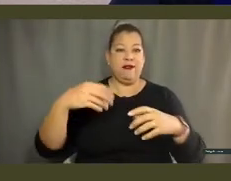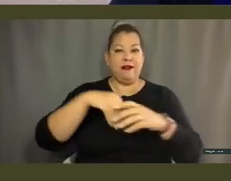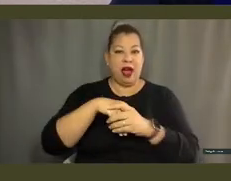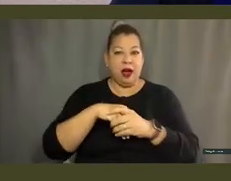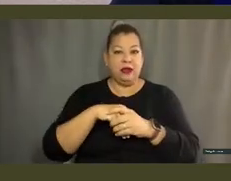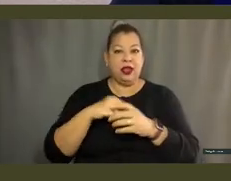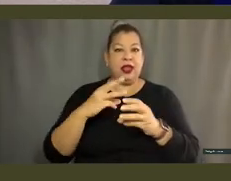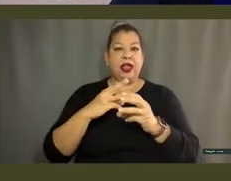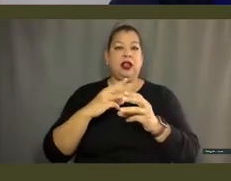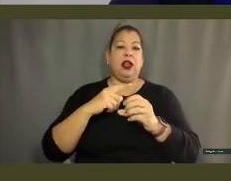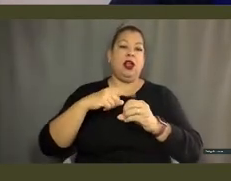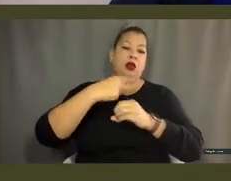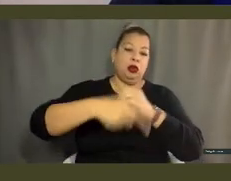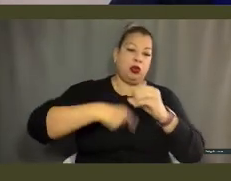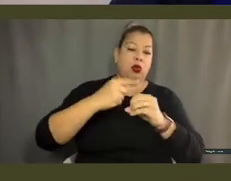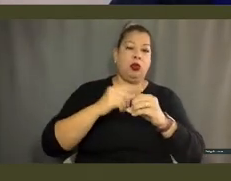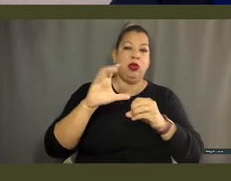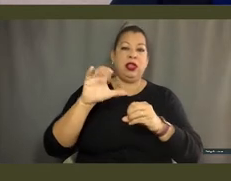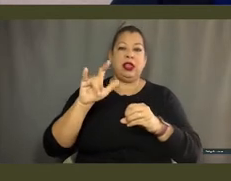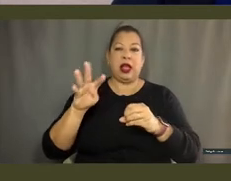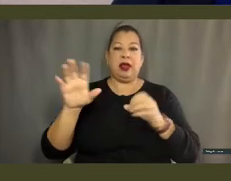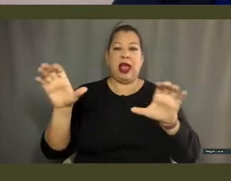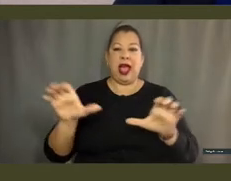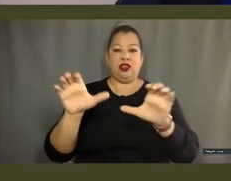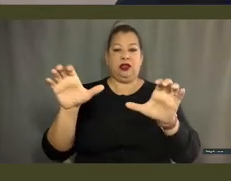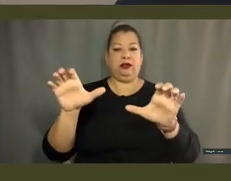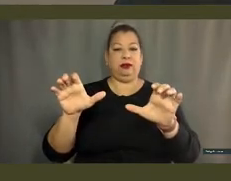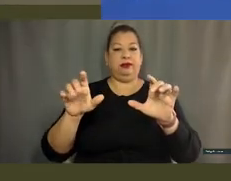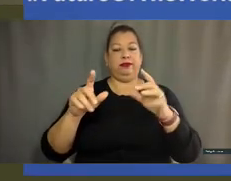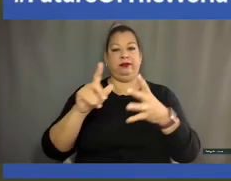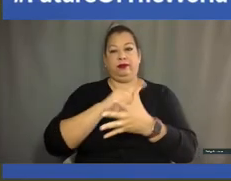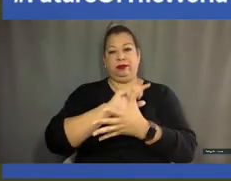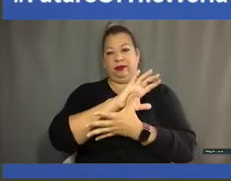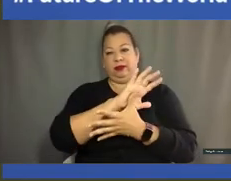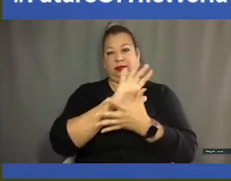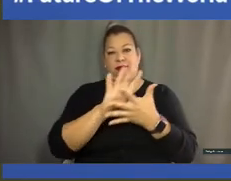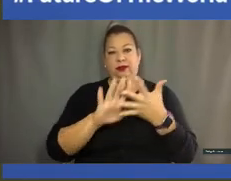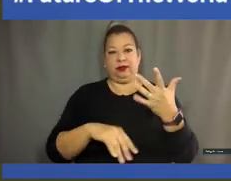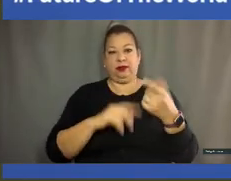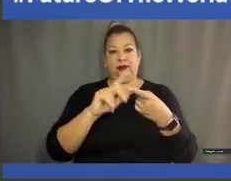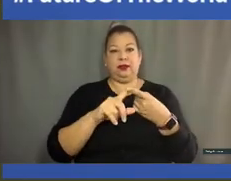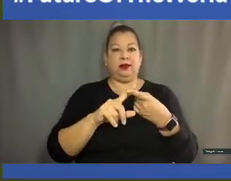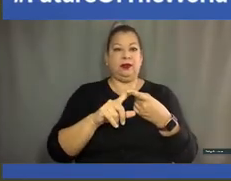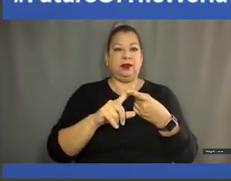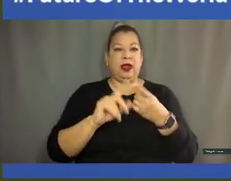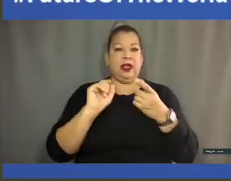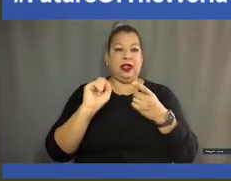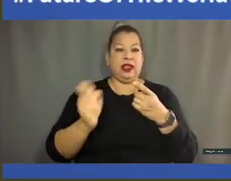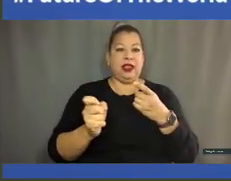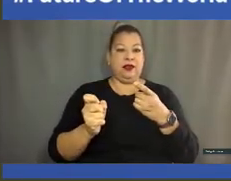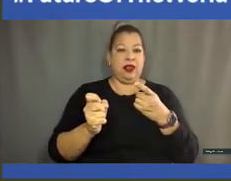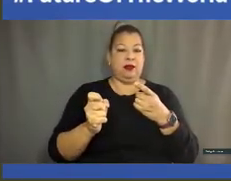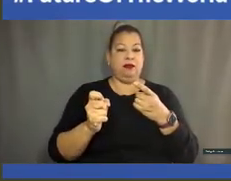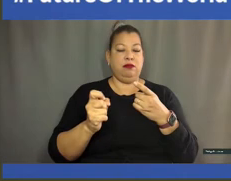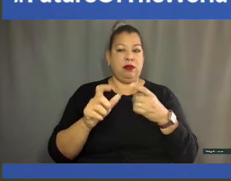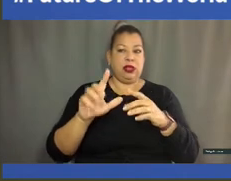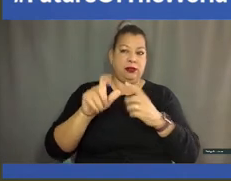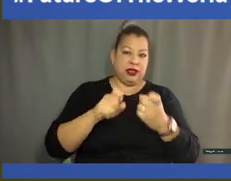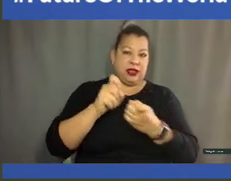climate action? And then you have various options here. You can either give them a concrete role in